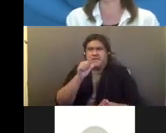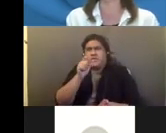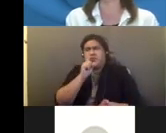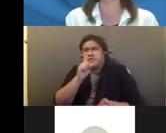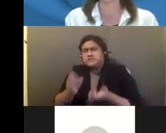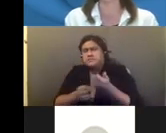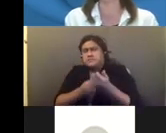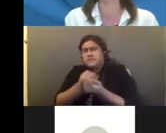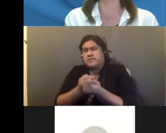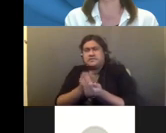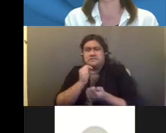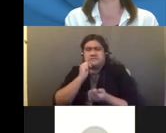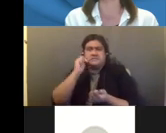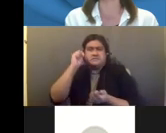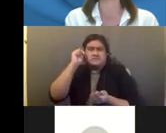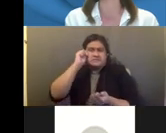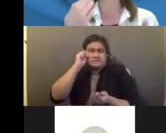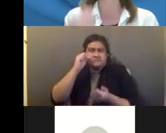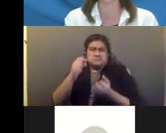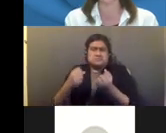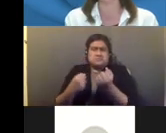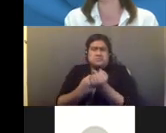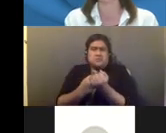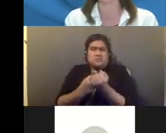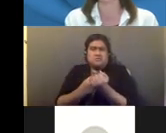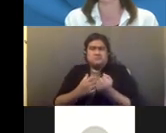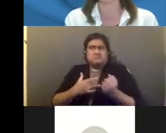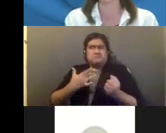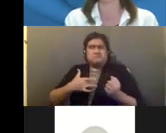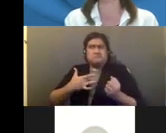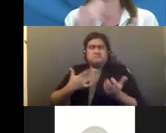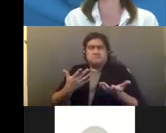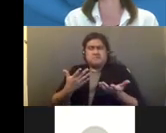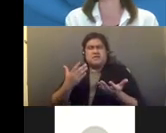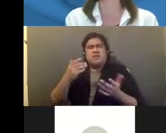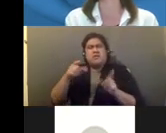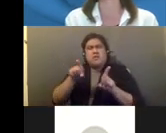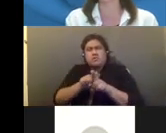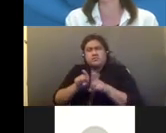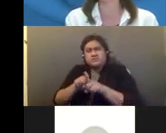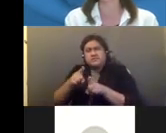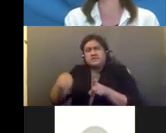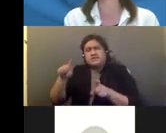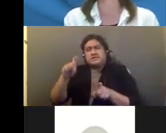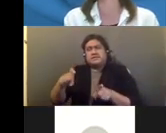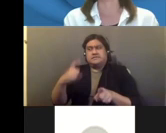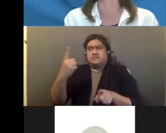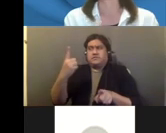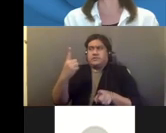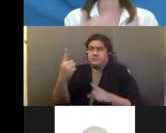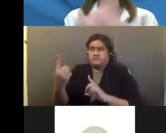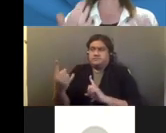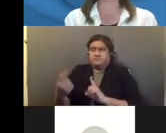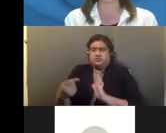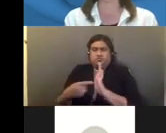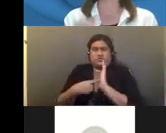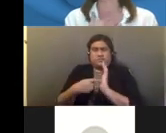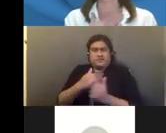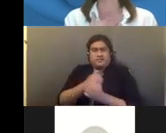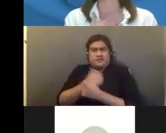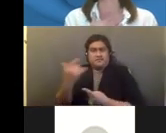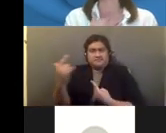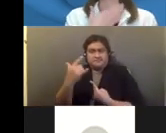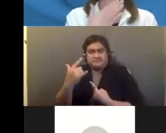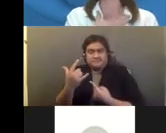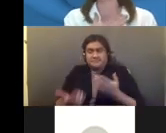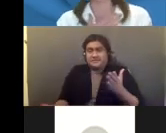they need is for somebody to recognize their identity and to show them love. And so once again, I